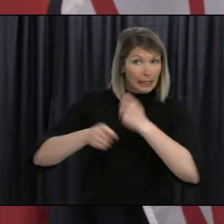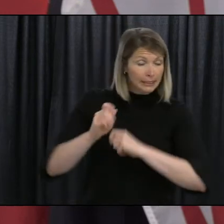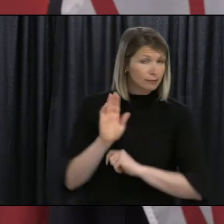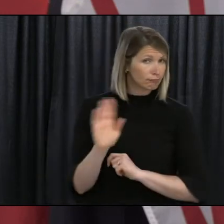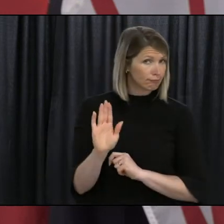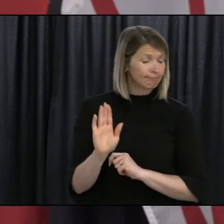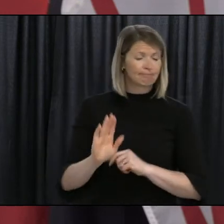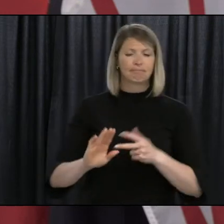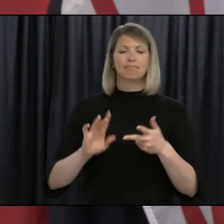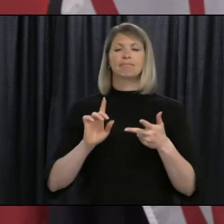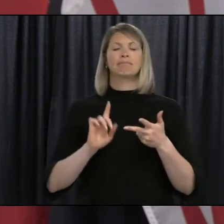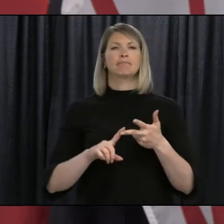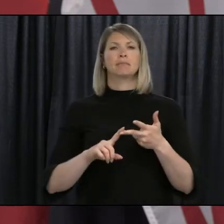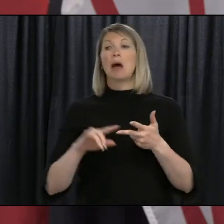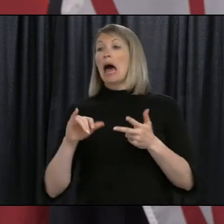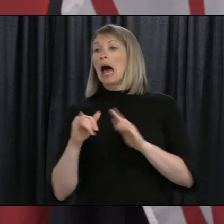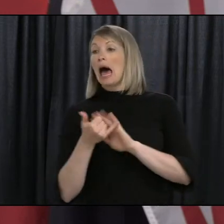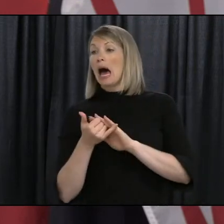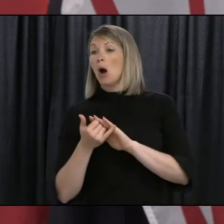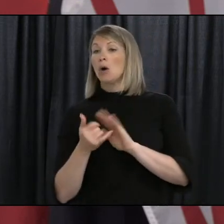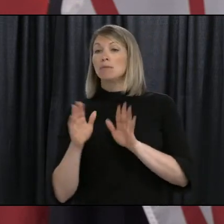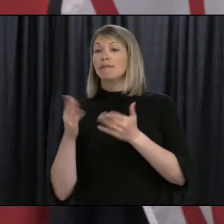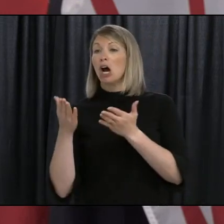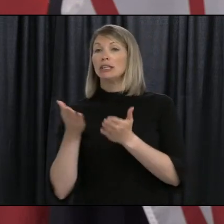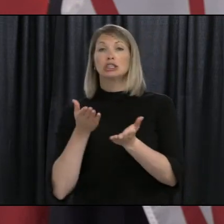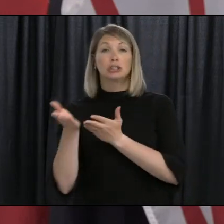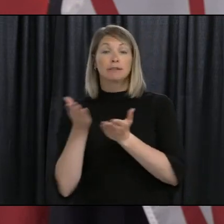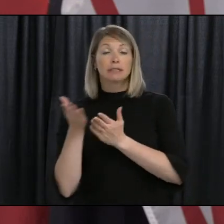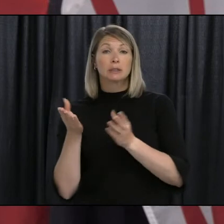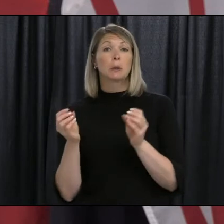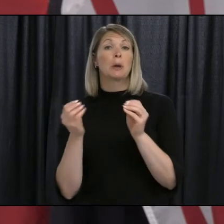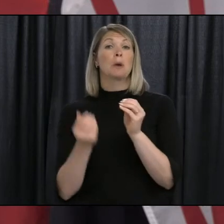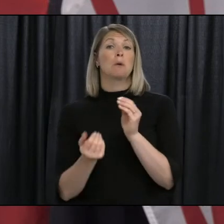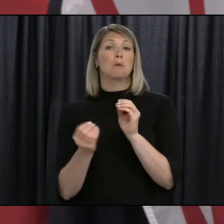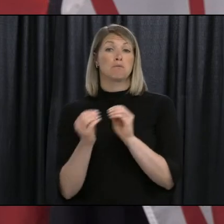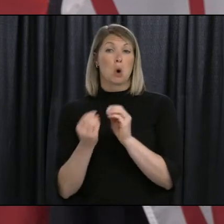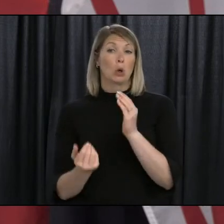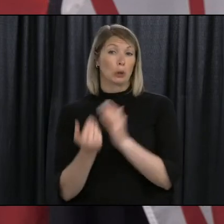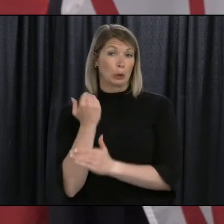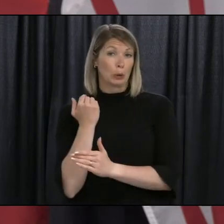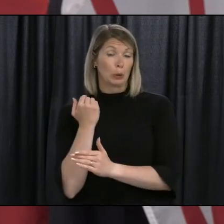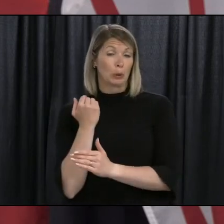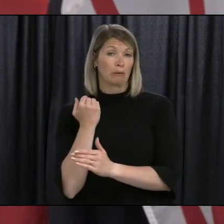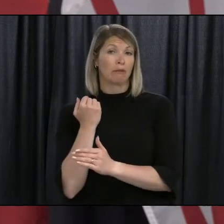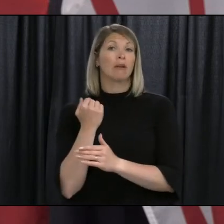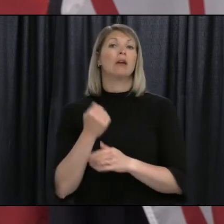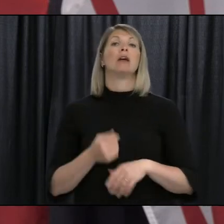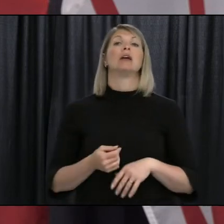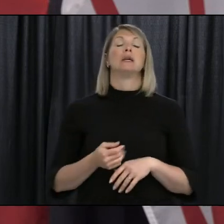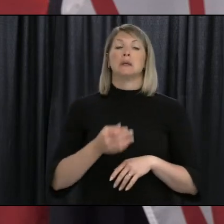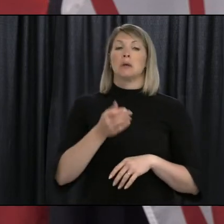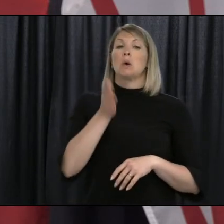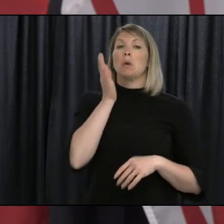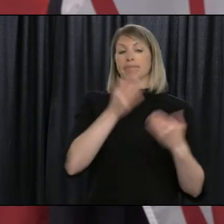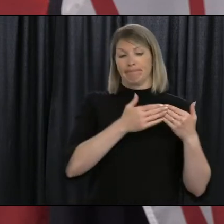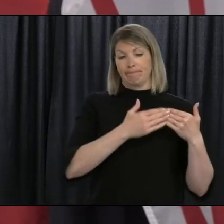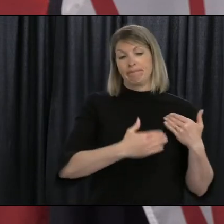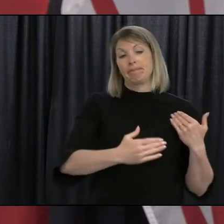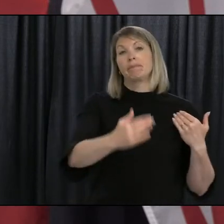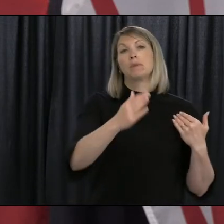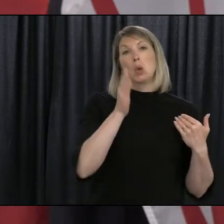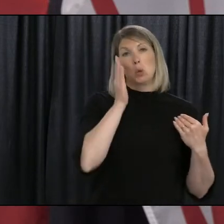business in the province. There will be some difficult decisions. There's absolutely no question about that